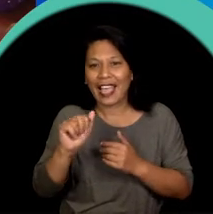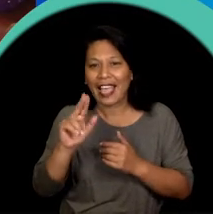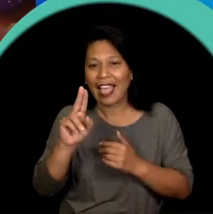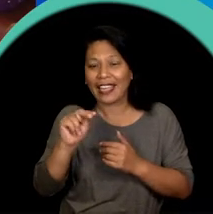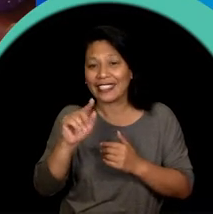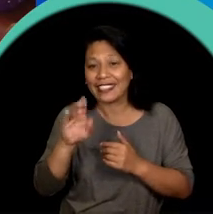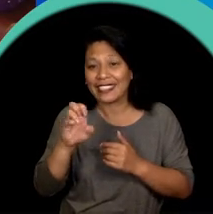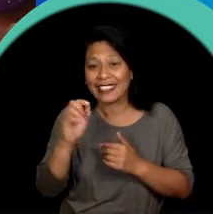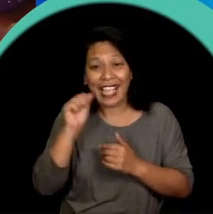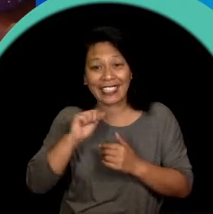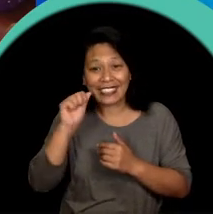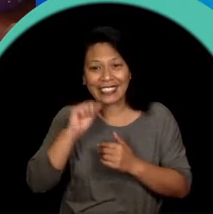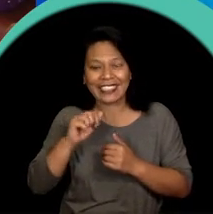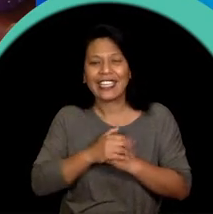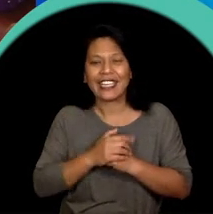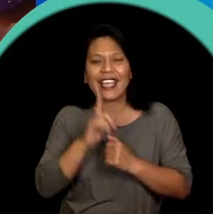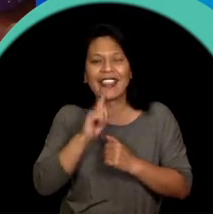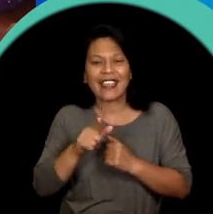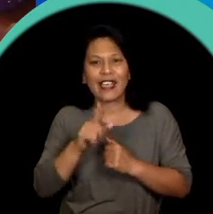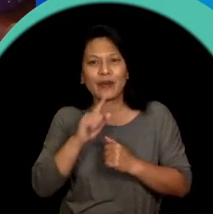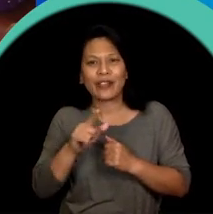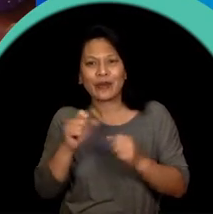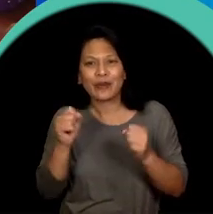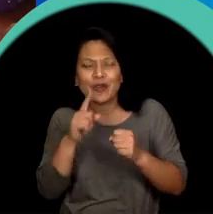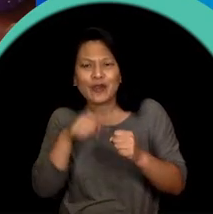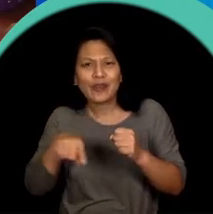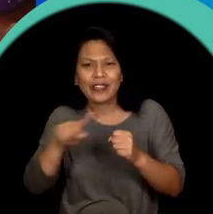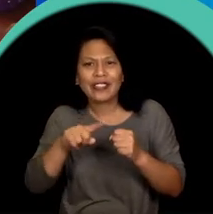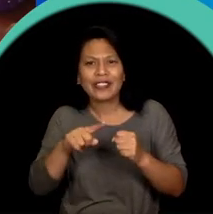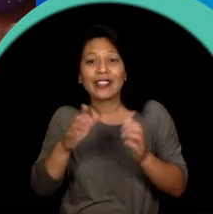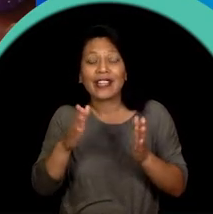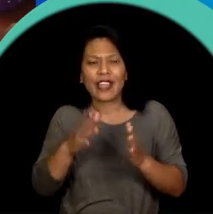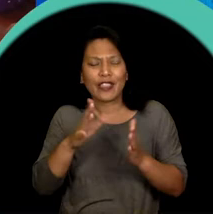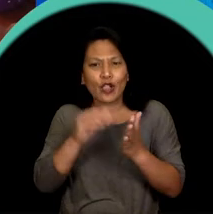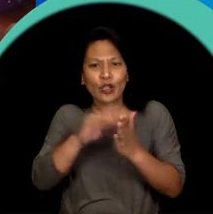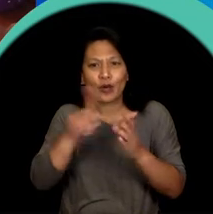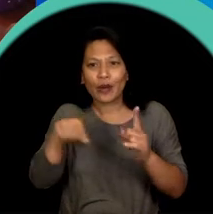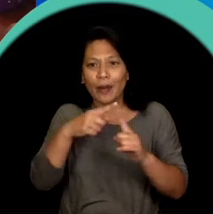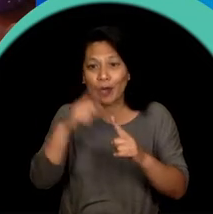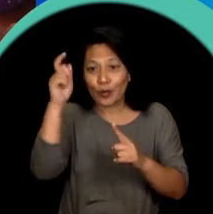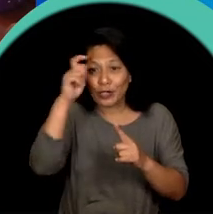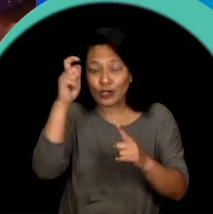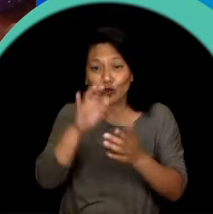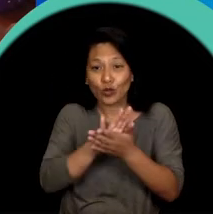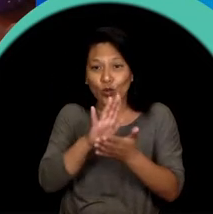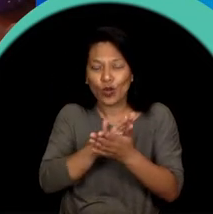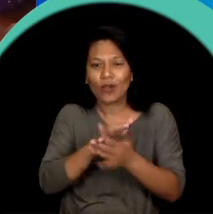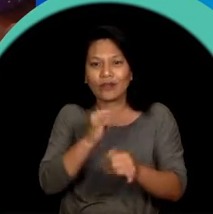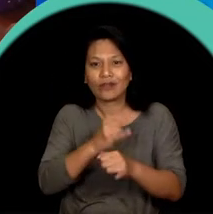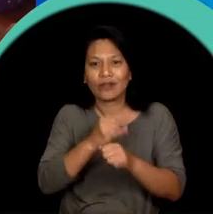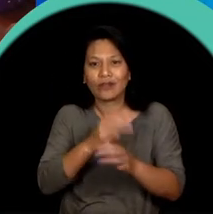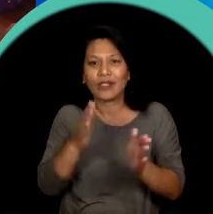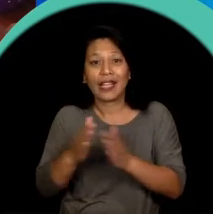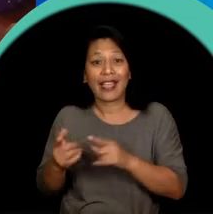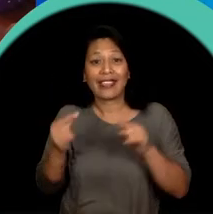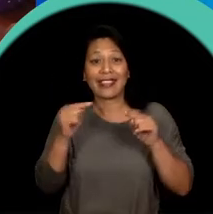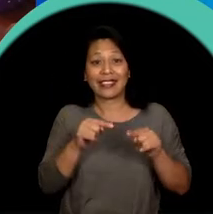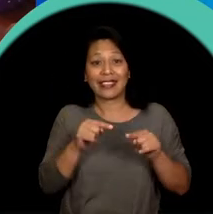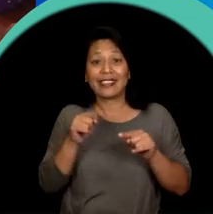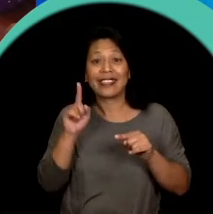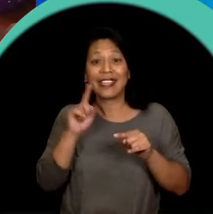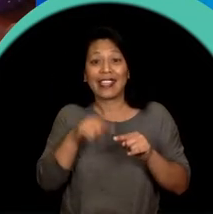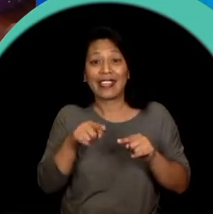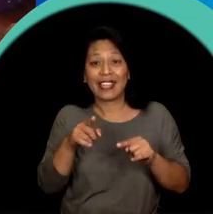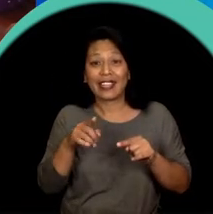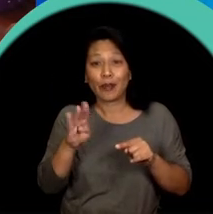it? Who knows? Well, now each book, Mighty Muskrat book, takes place in a different season. So the case of the Windy Lake